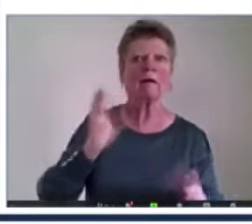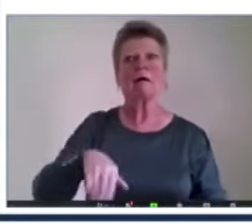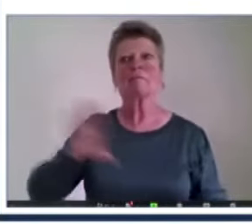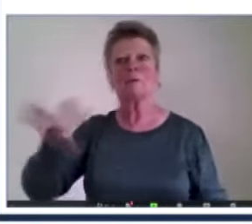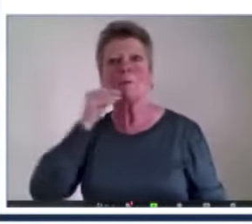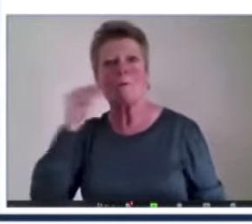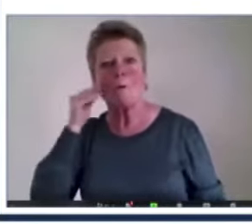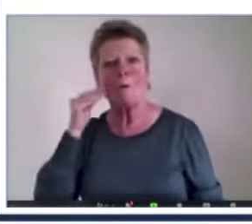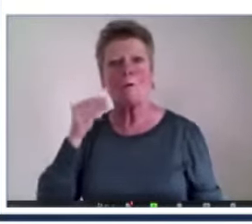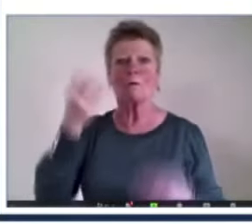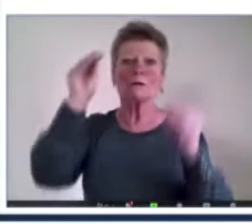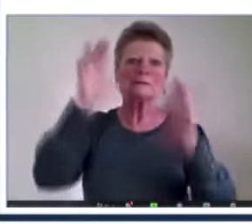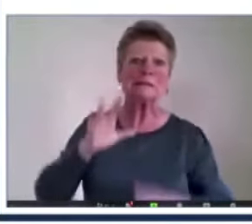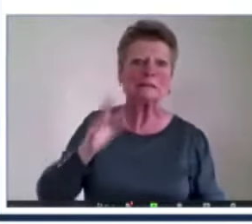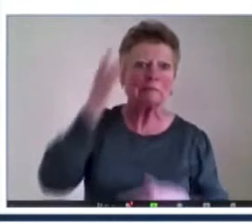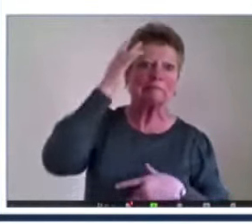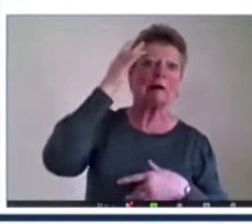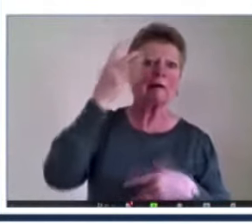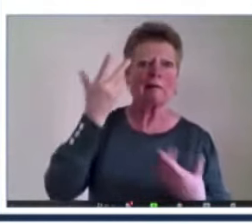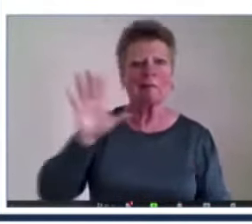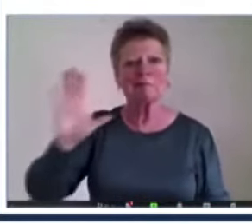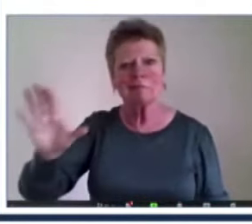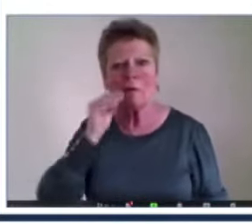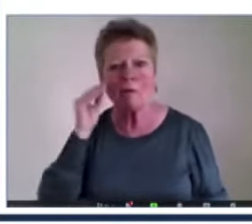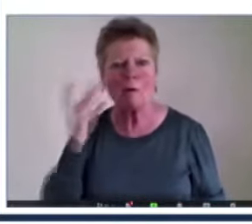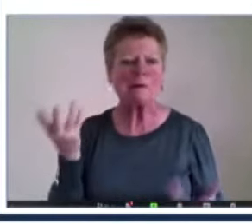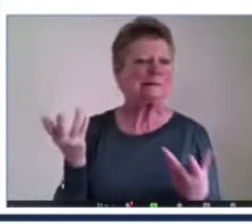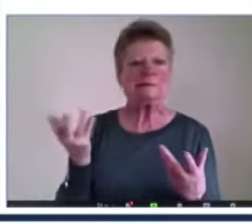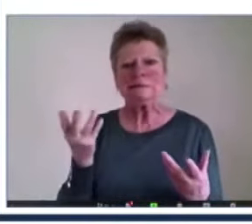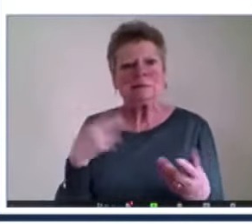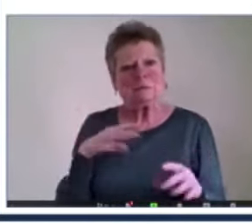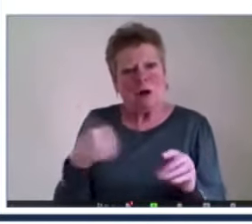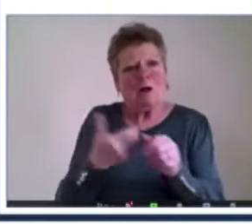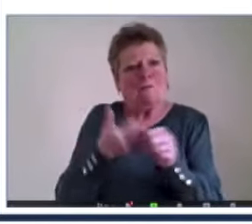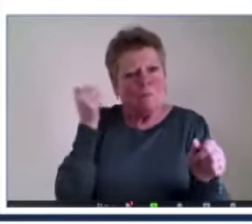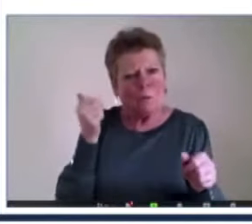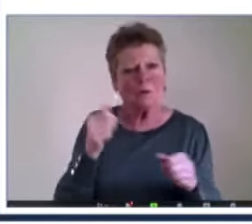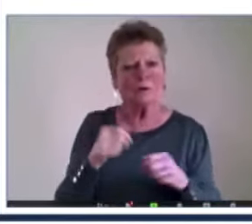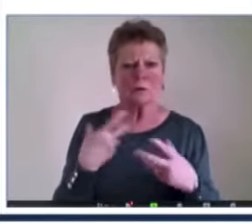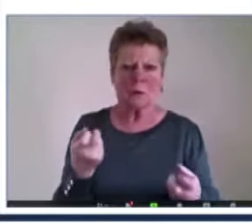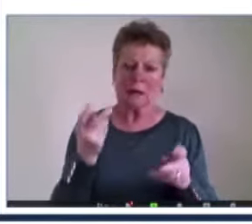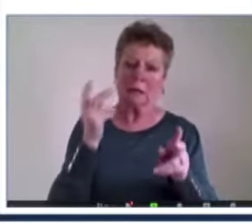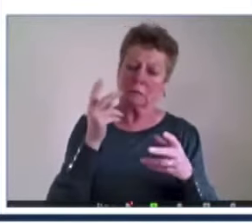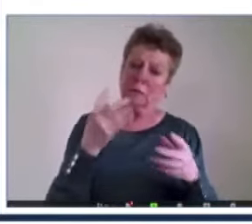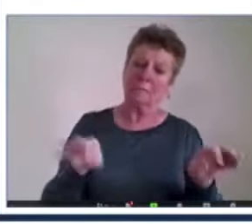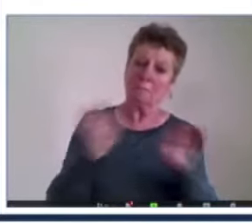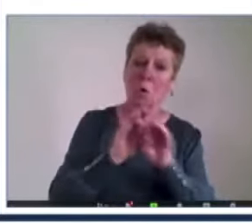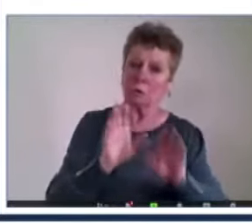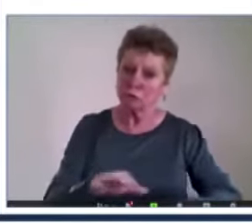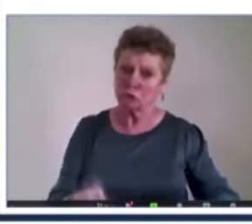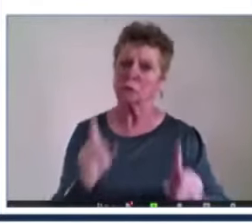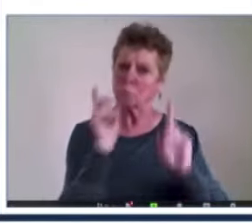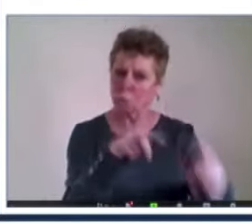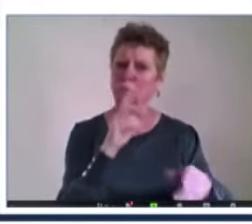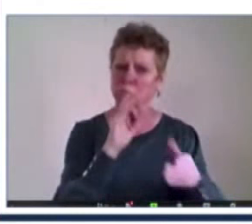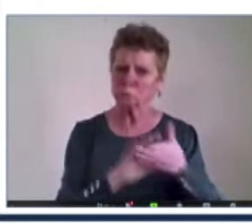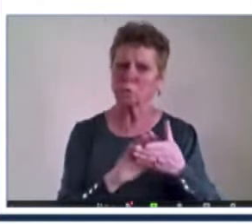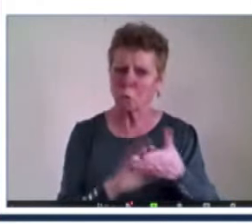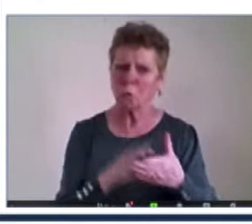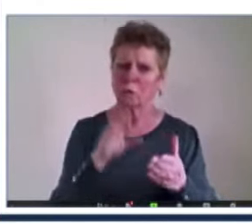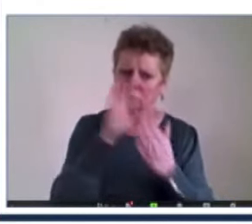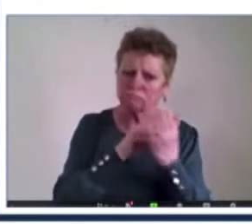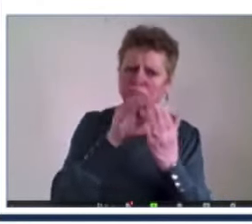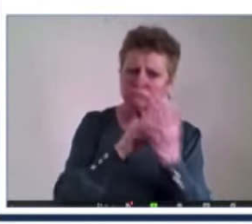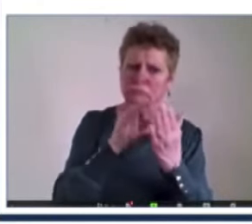is a significant part of our commitment, has always been to keeping kids in school, in class learning as much as